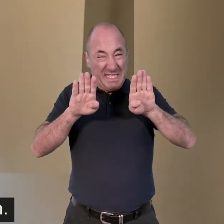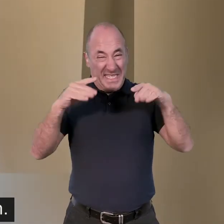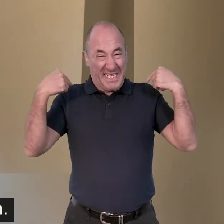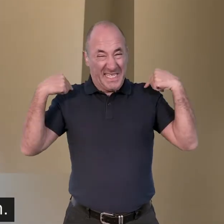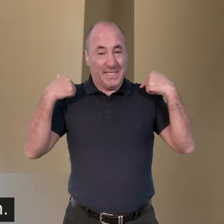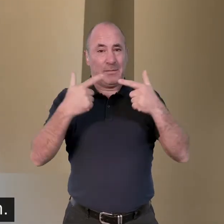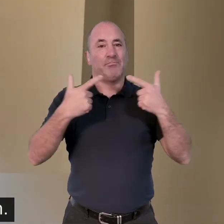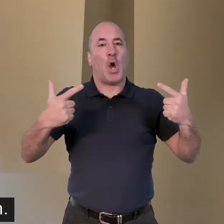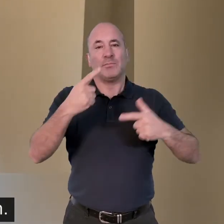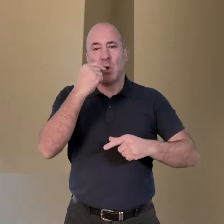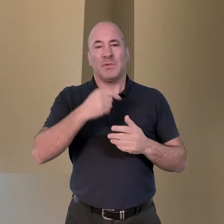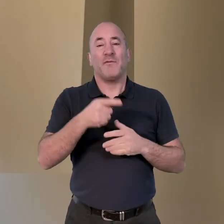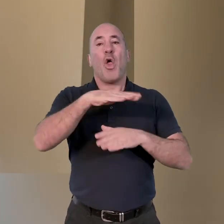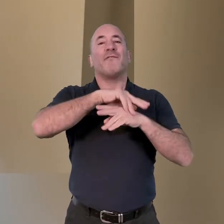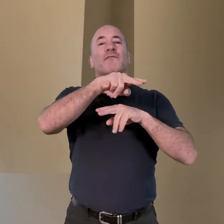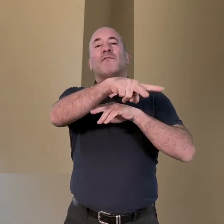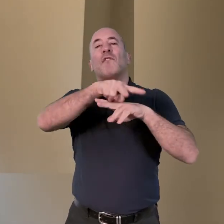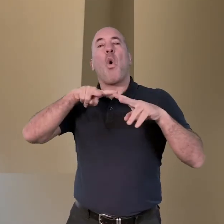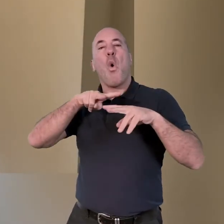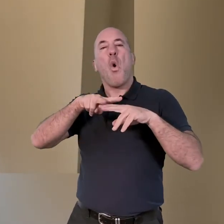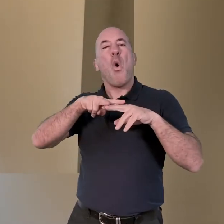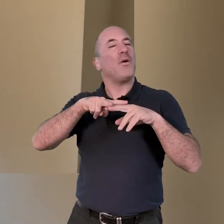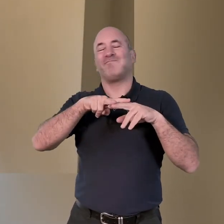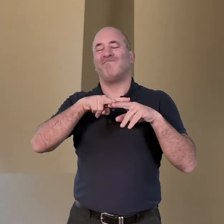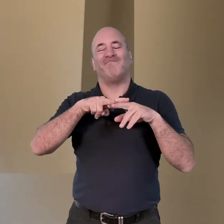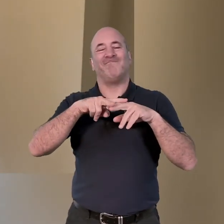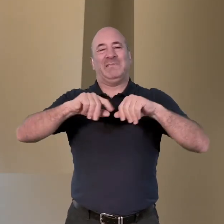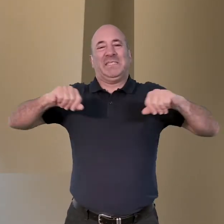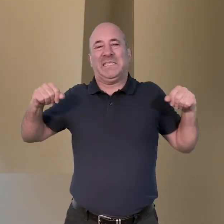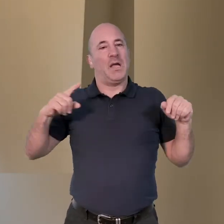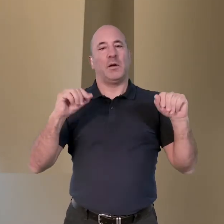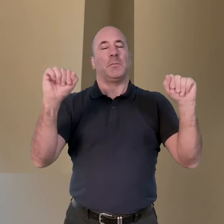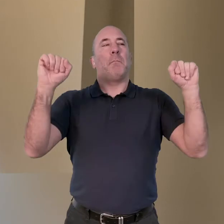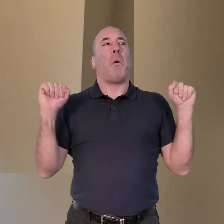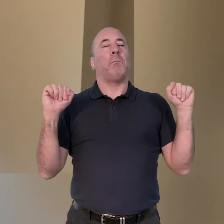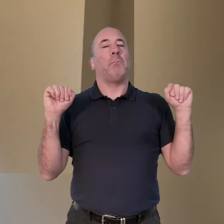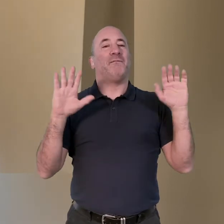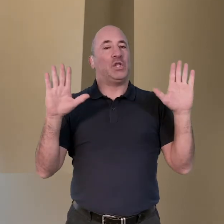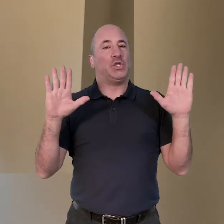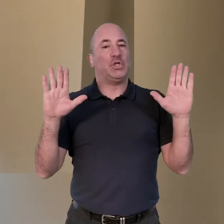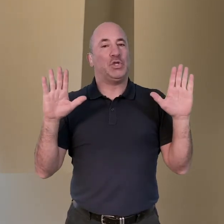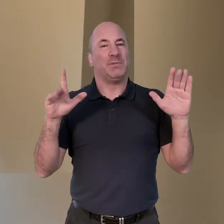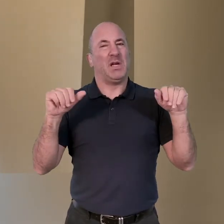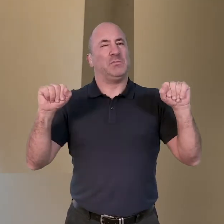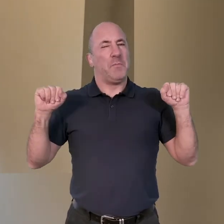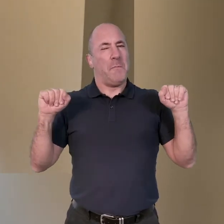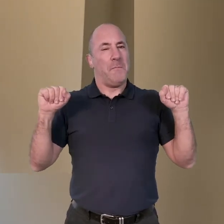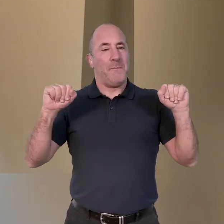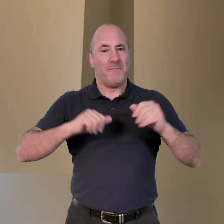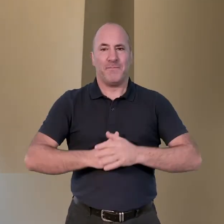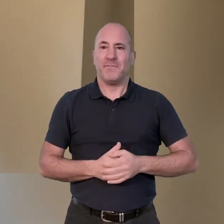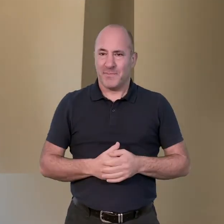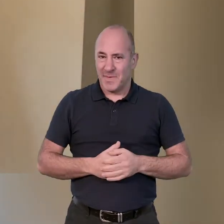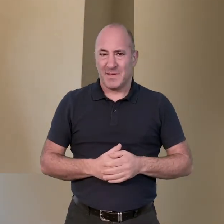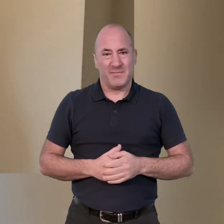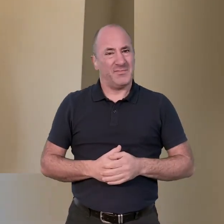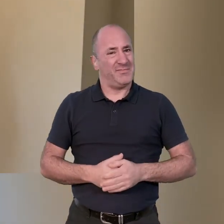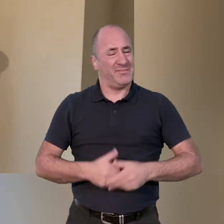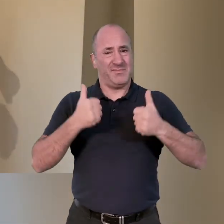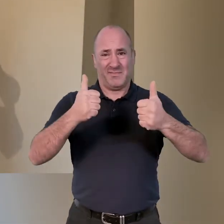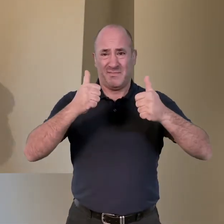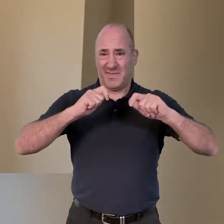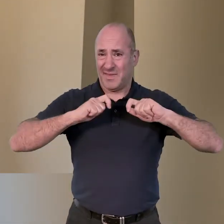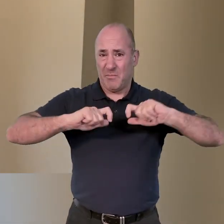far as you can. If you're laying on the floor, obviously you can only go to the floor, but